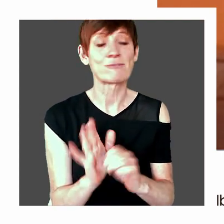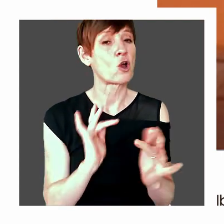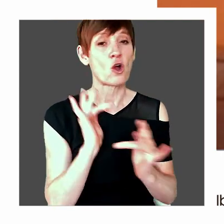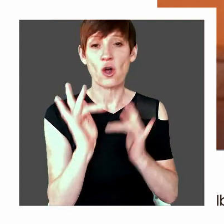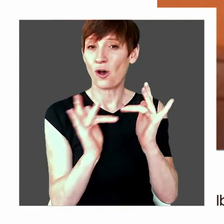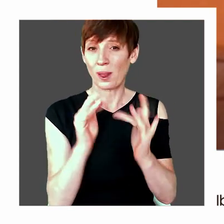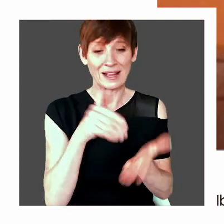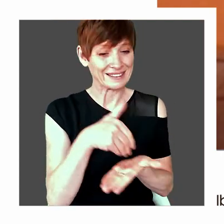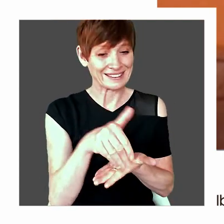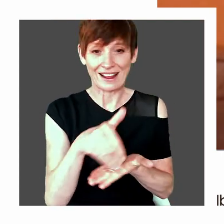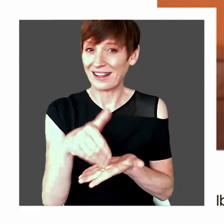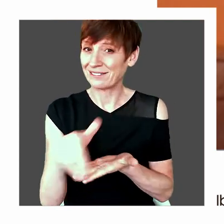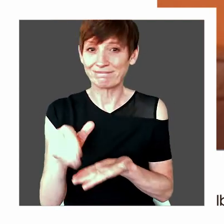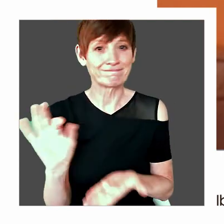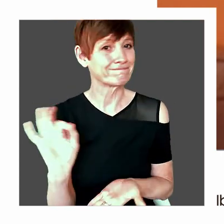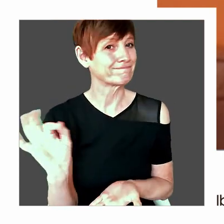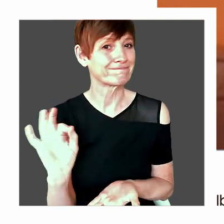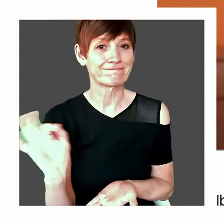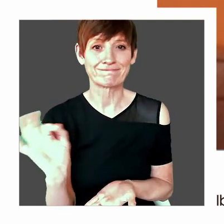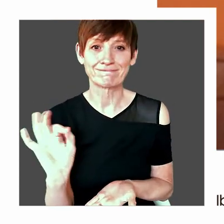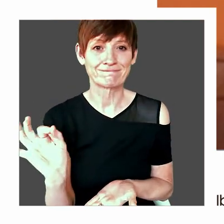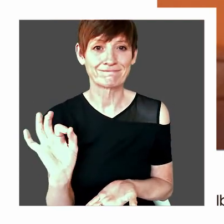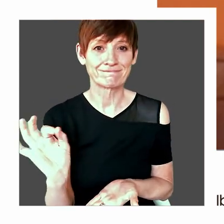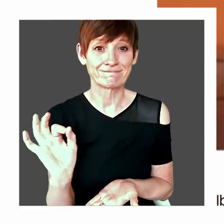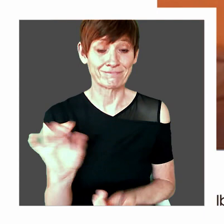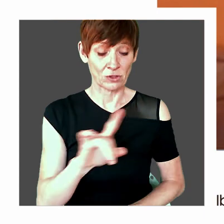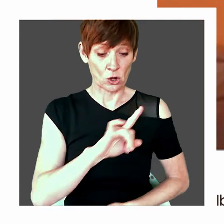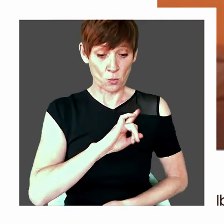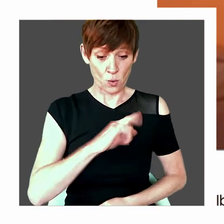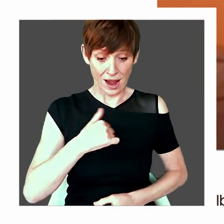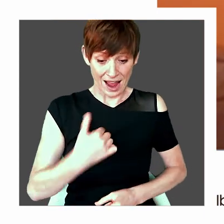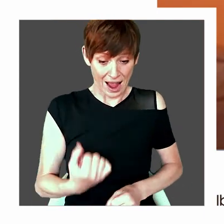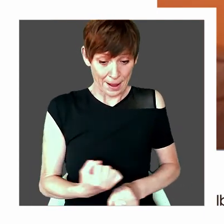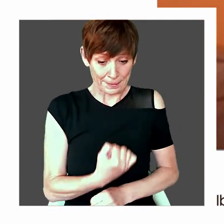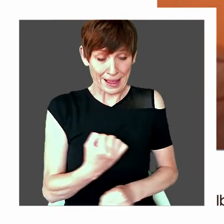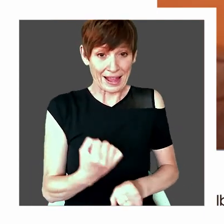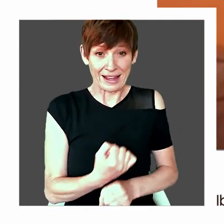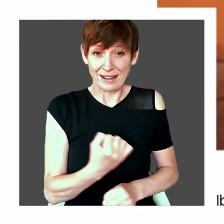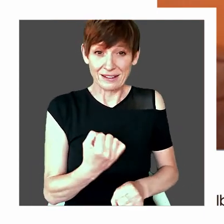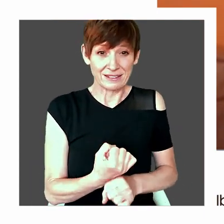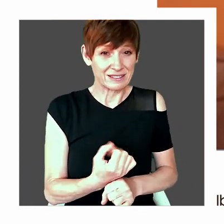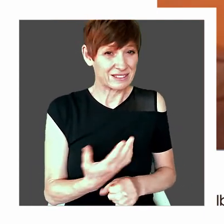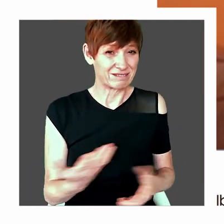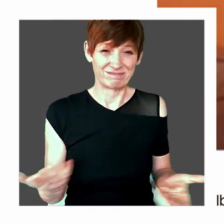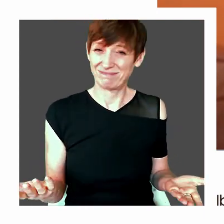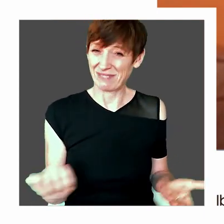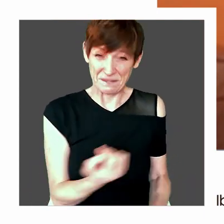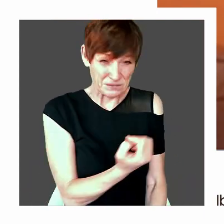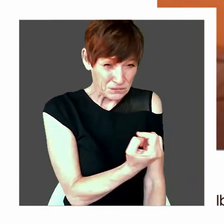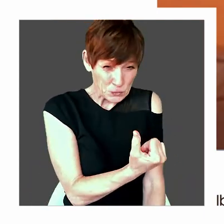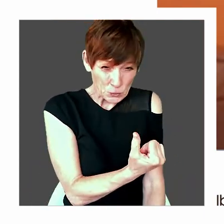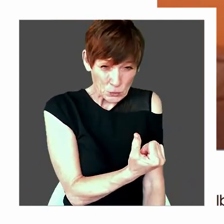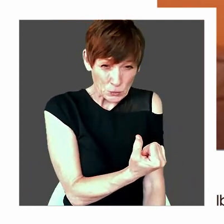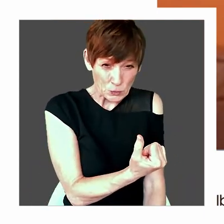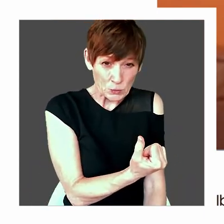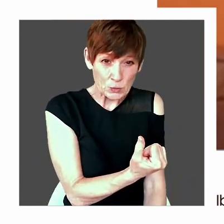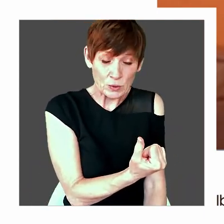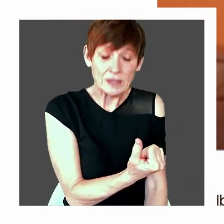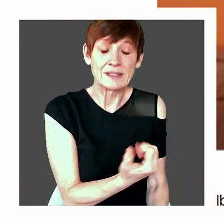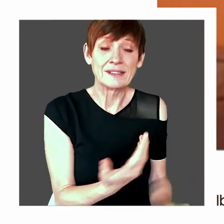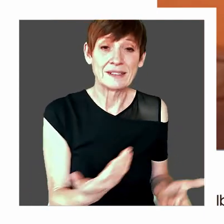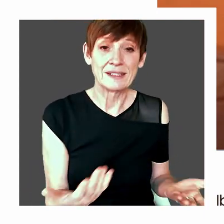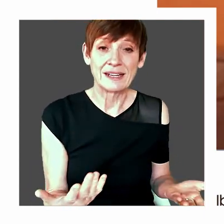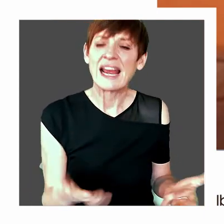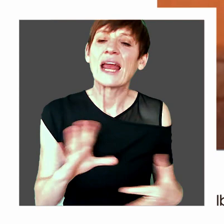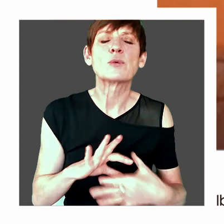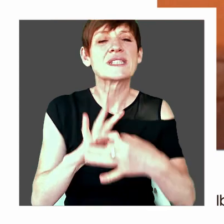because the products we were making were literally very small scale. It was based on the training I was doing for the